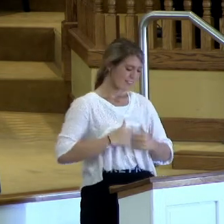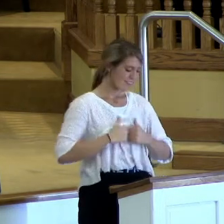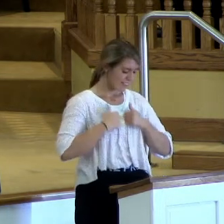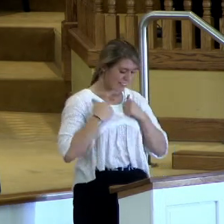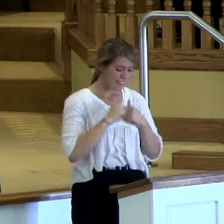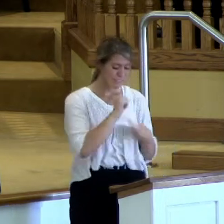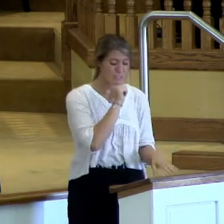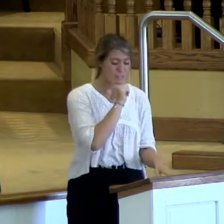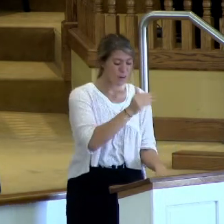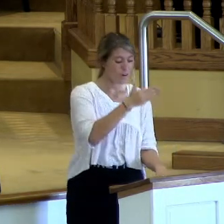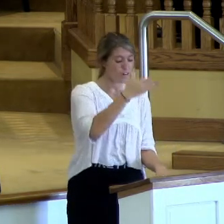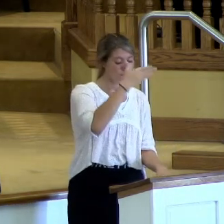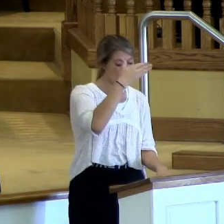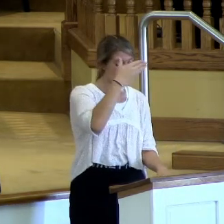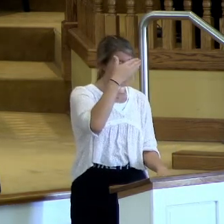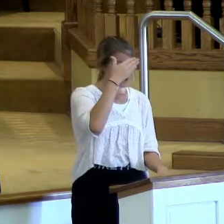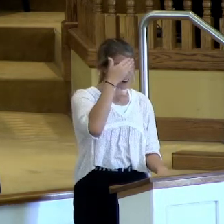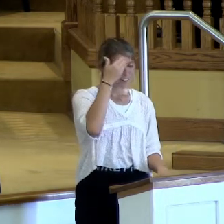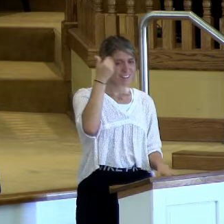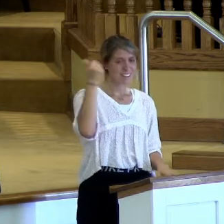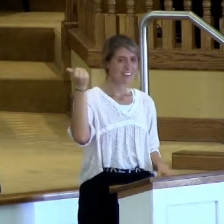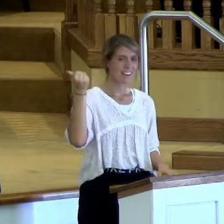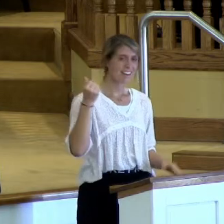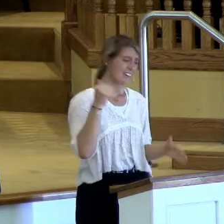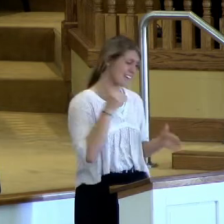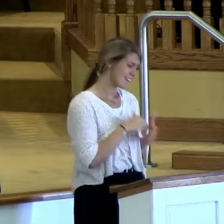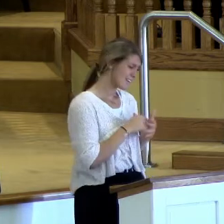story. Don't